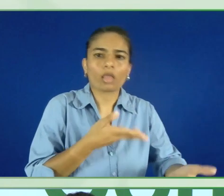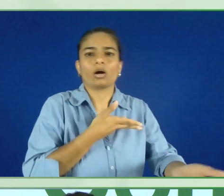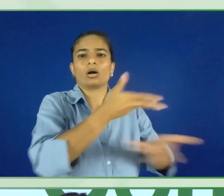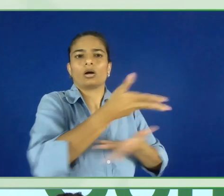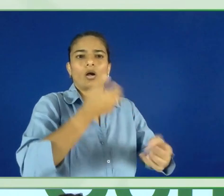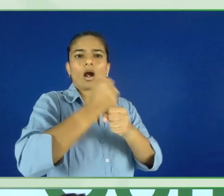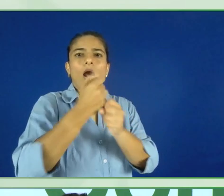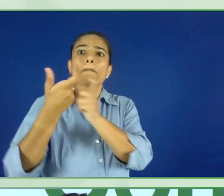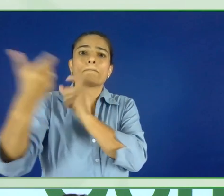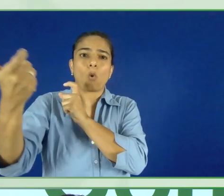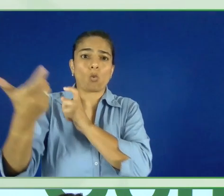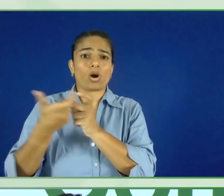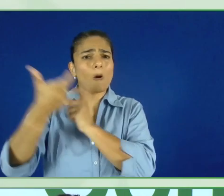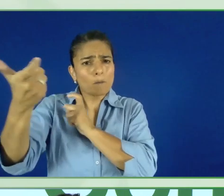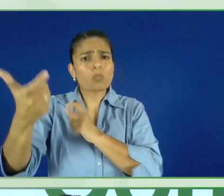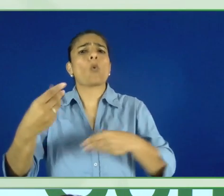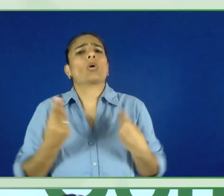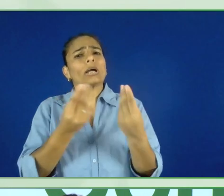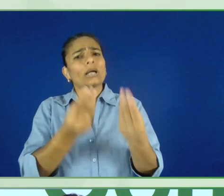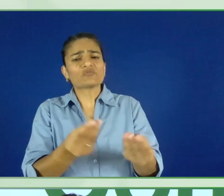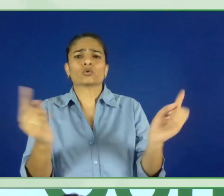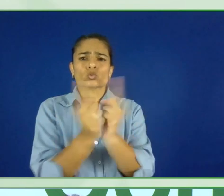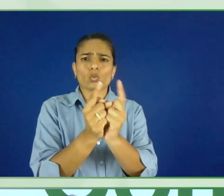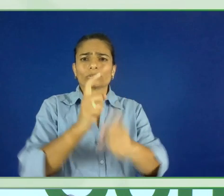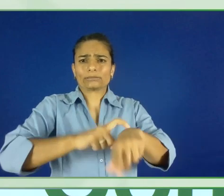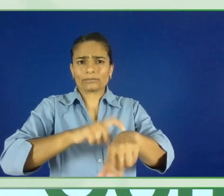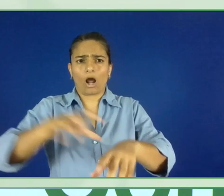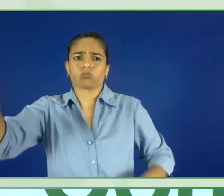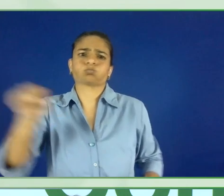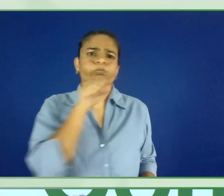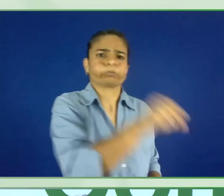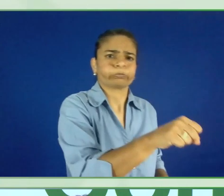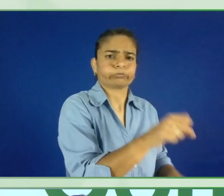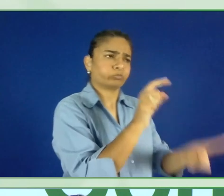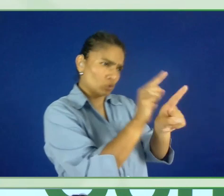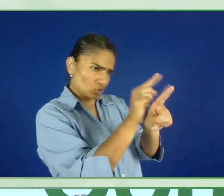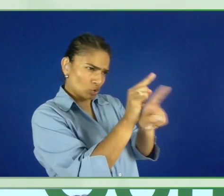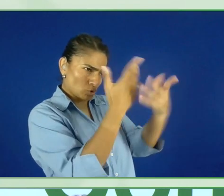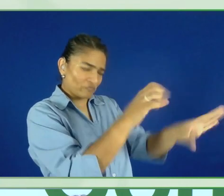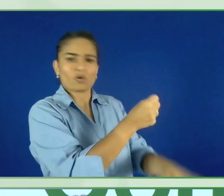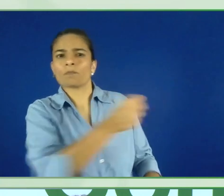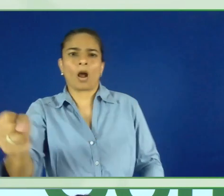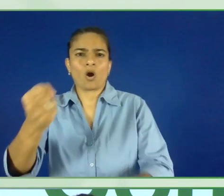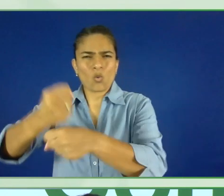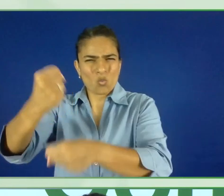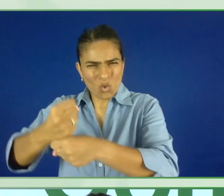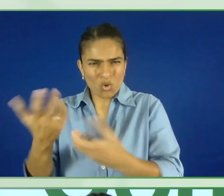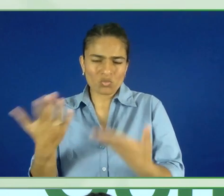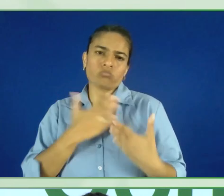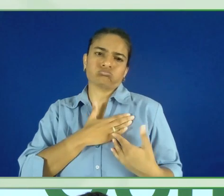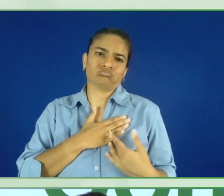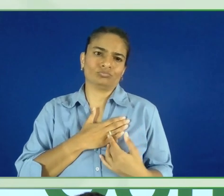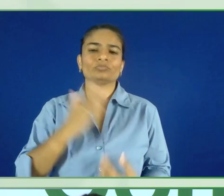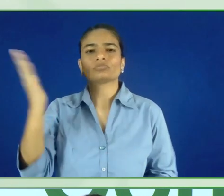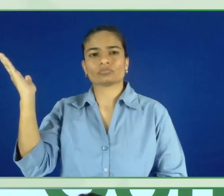offer short periods of their time for their staff to participate in mentorships. Next slide, please. So the